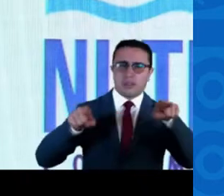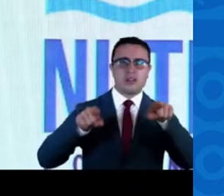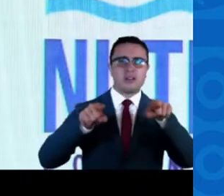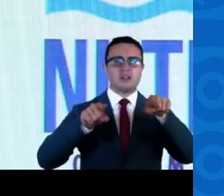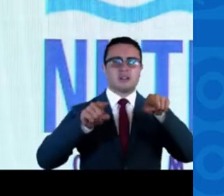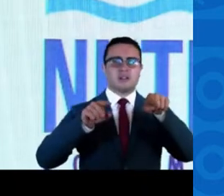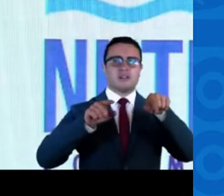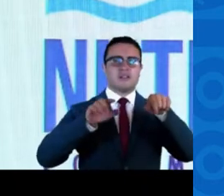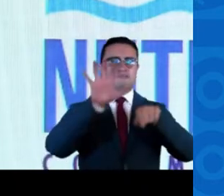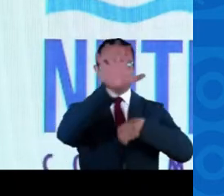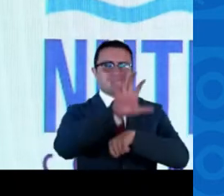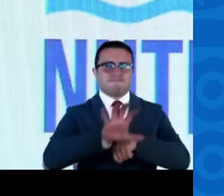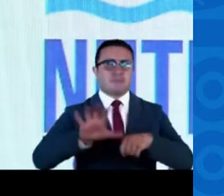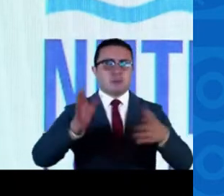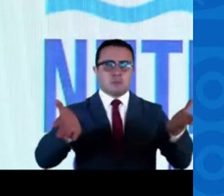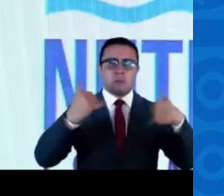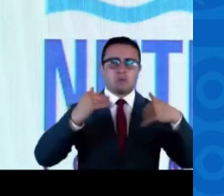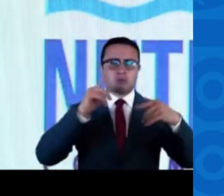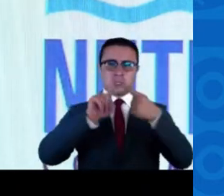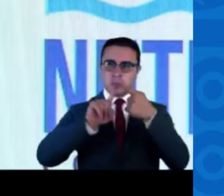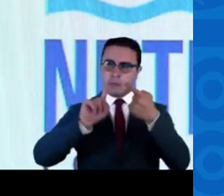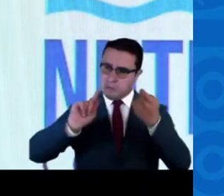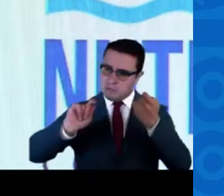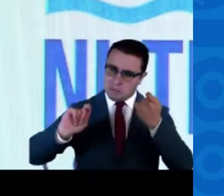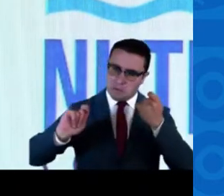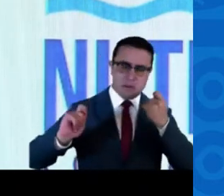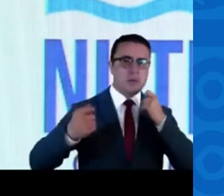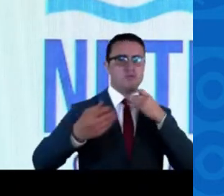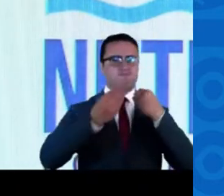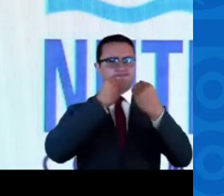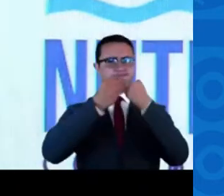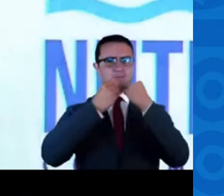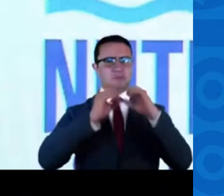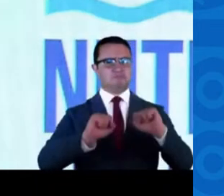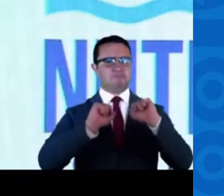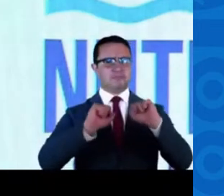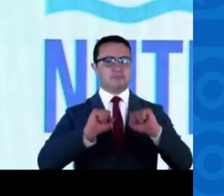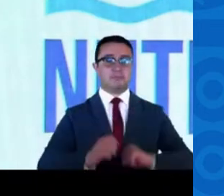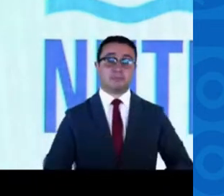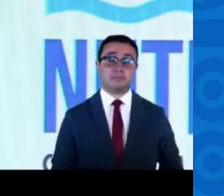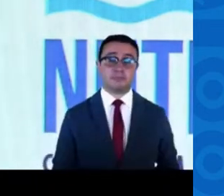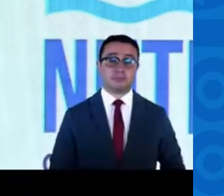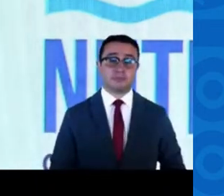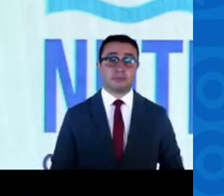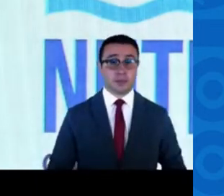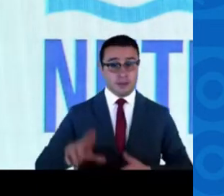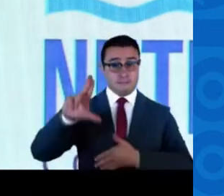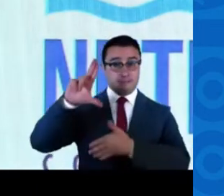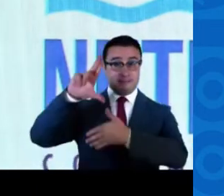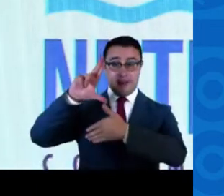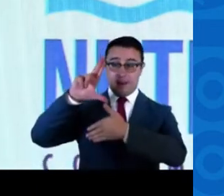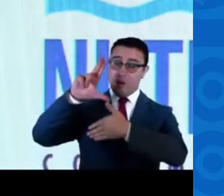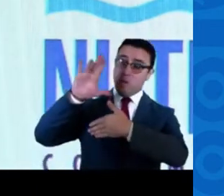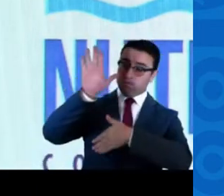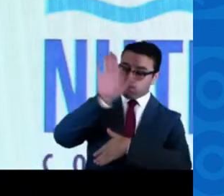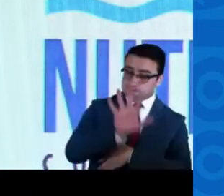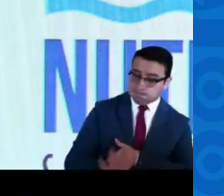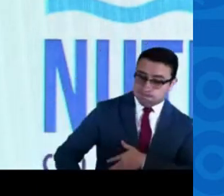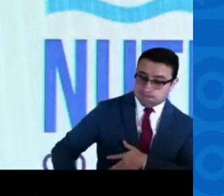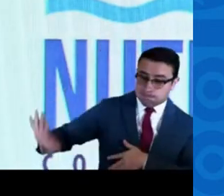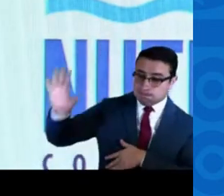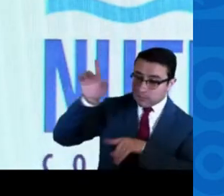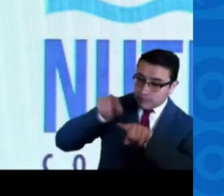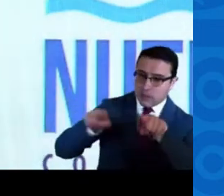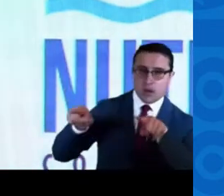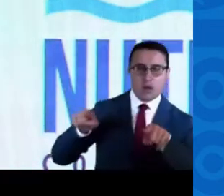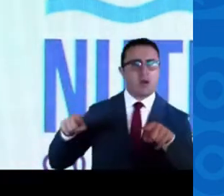becomes possible to have innovation and transformation in nutrition. Latin America, and this has been mentioned, is a